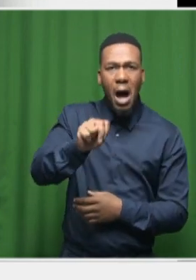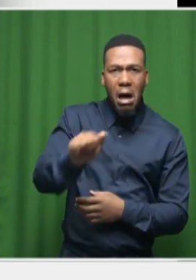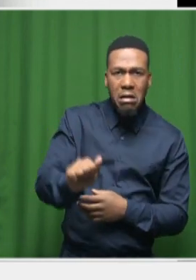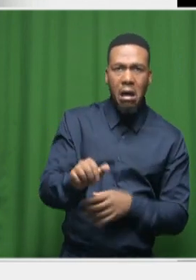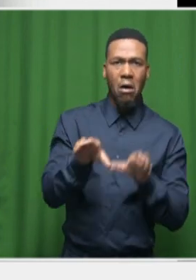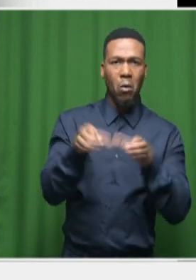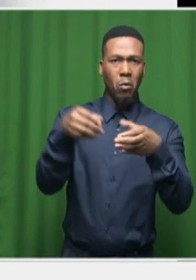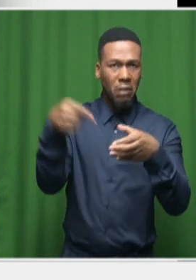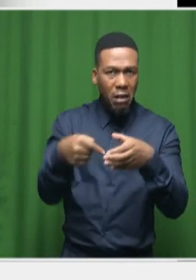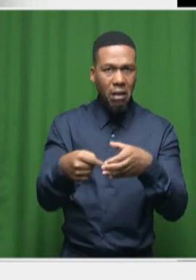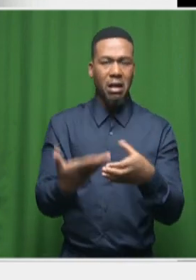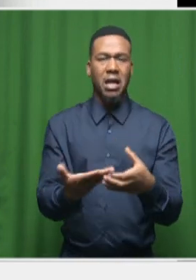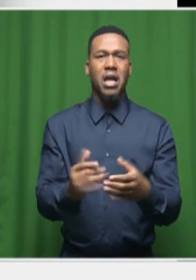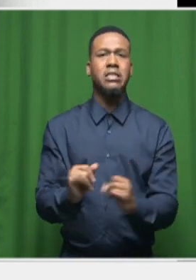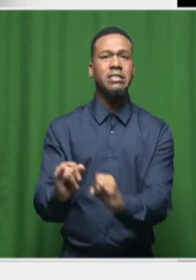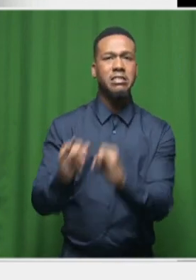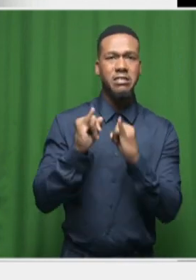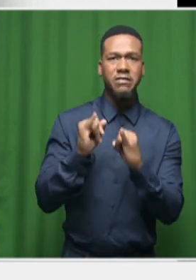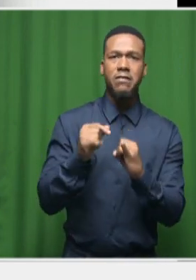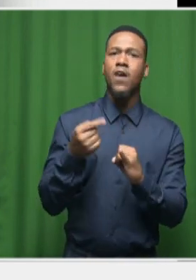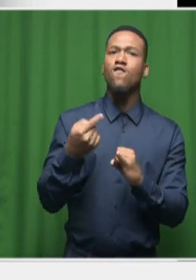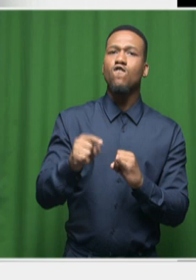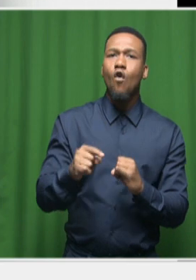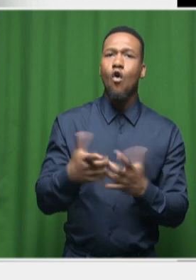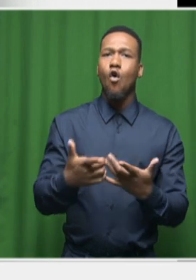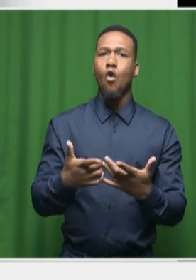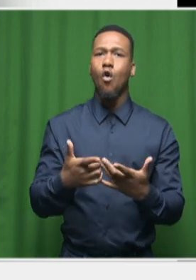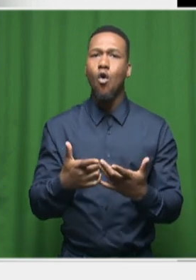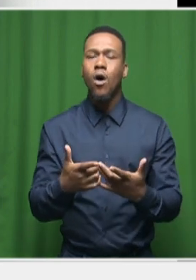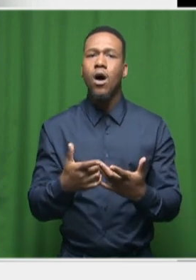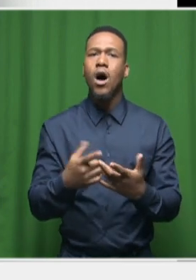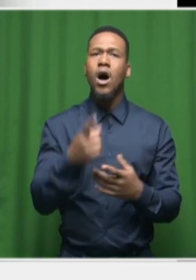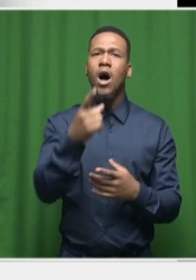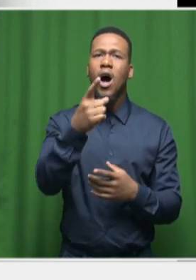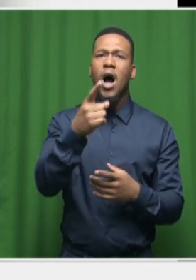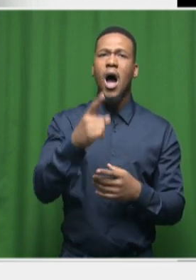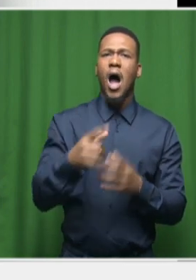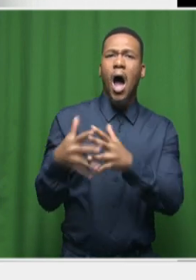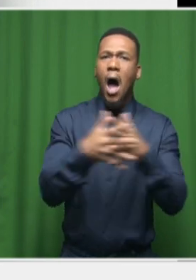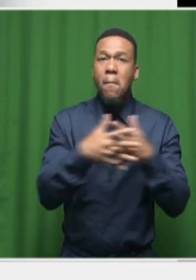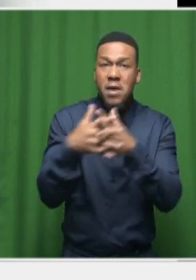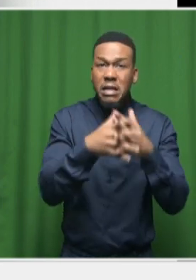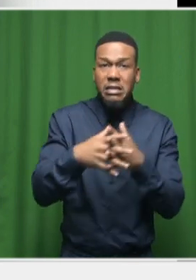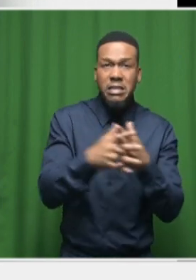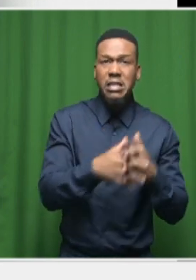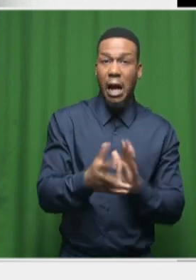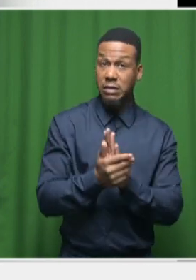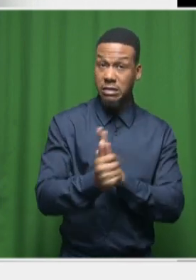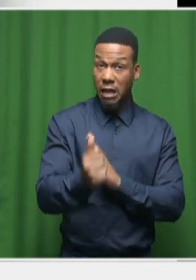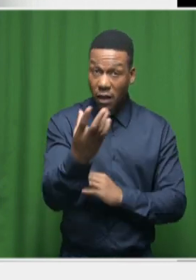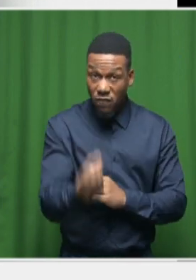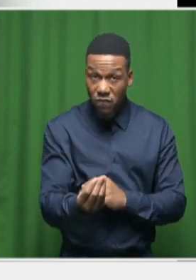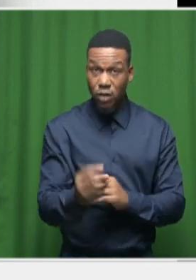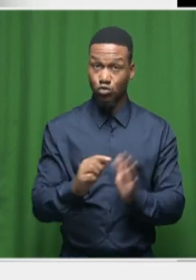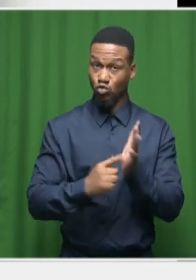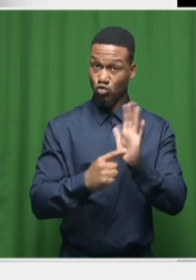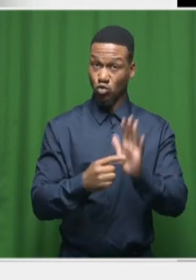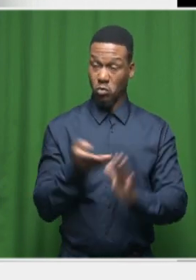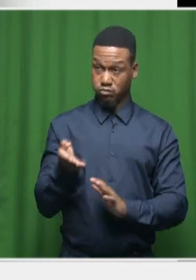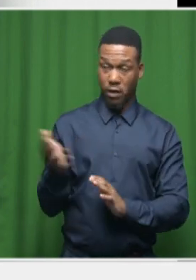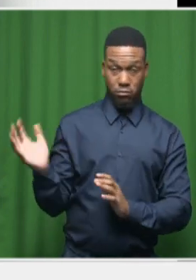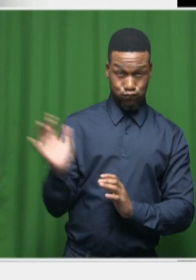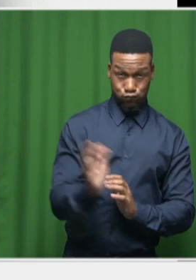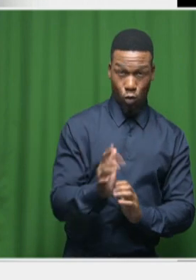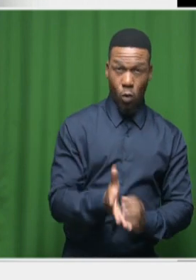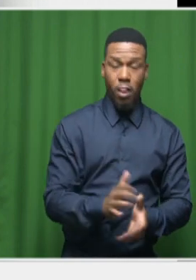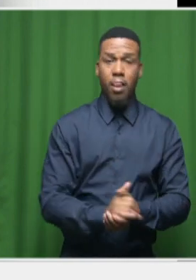group that have been invited to perform on America's Got Talent. So we've got them on for the kids. So we've got a music program.